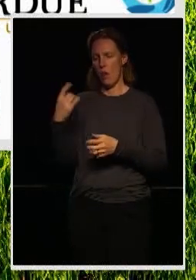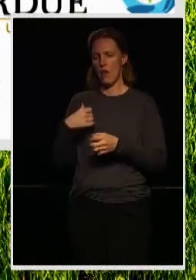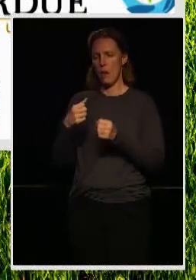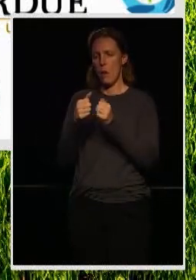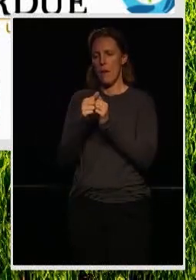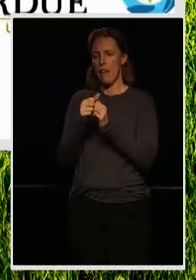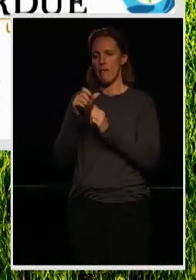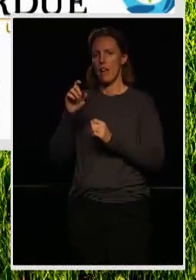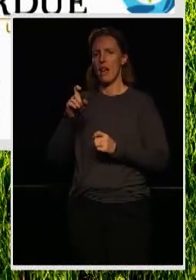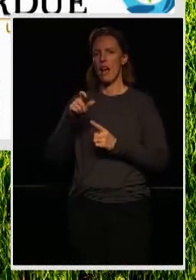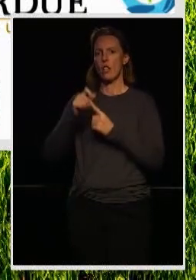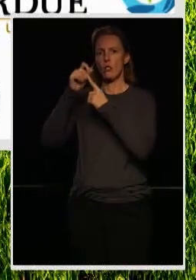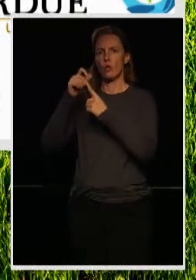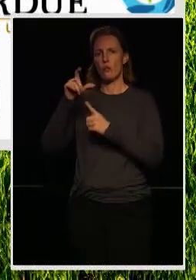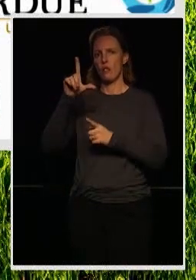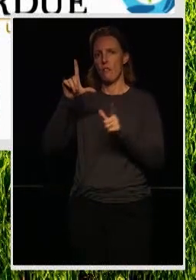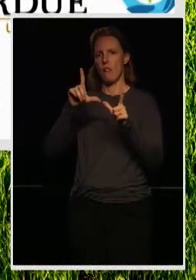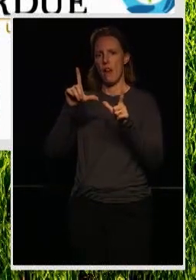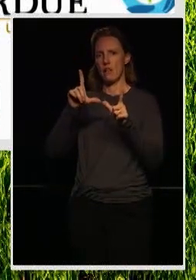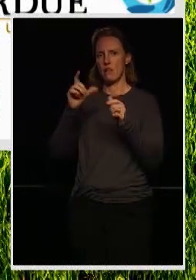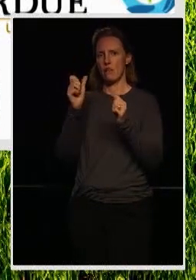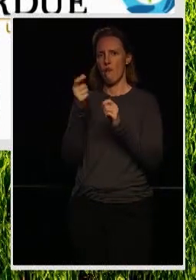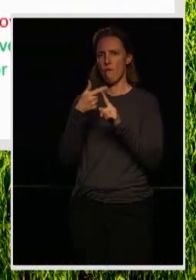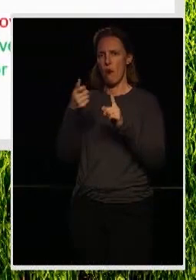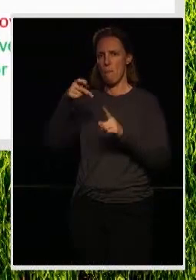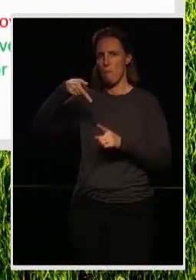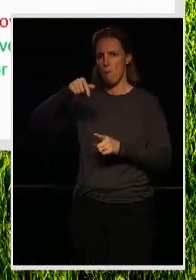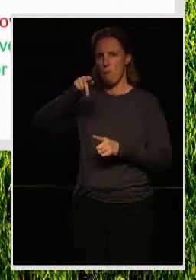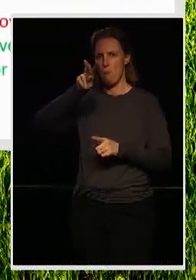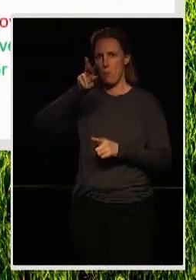Purdue University to commercialize these technologies.